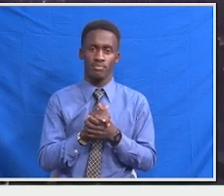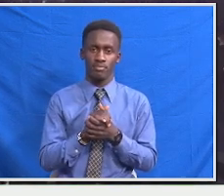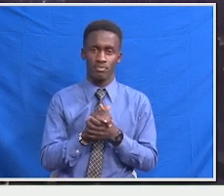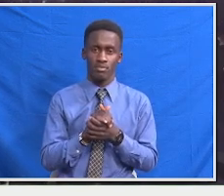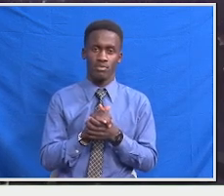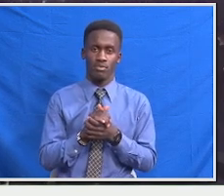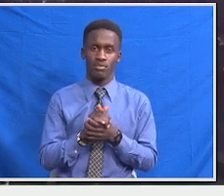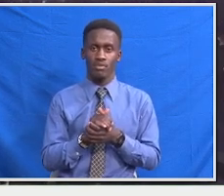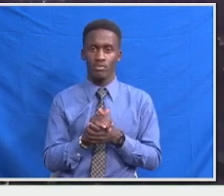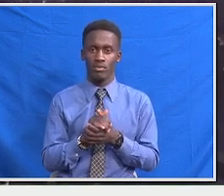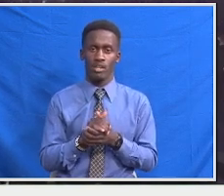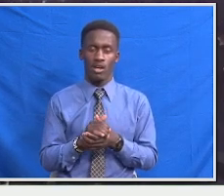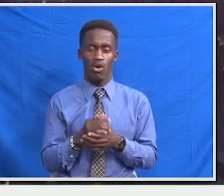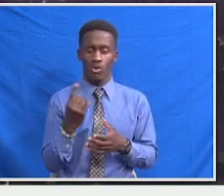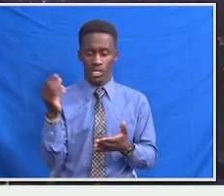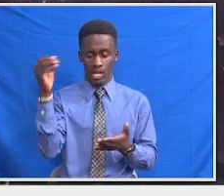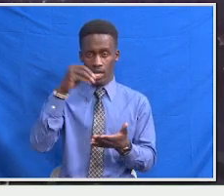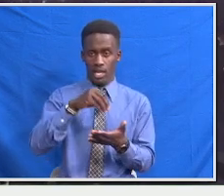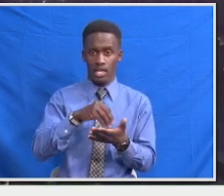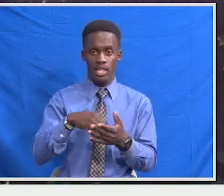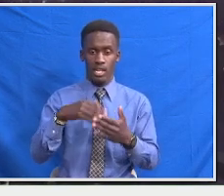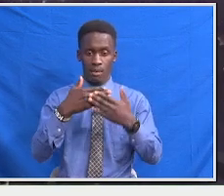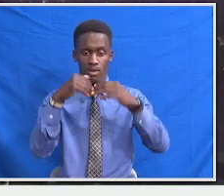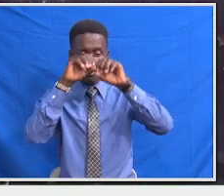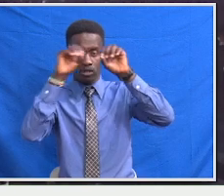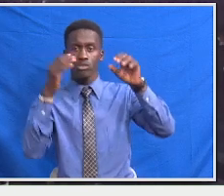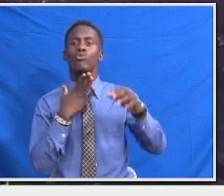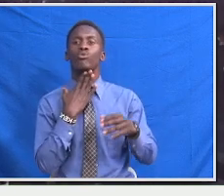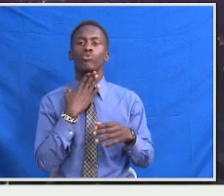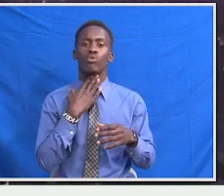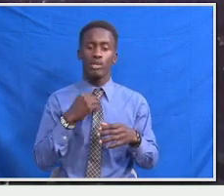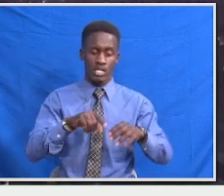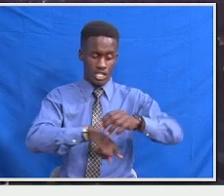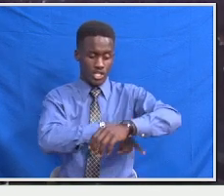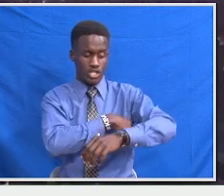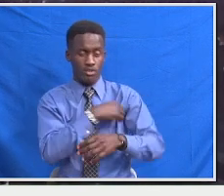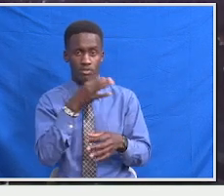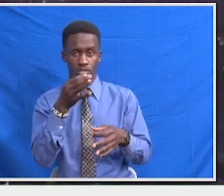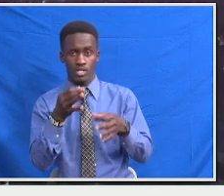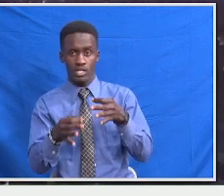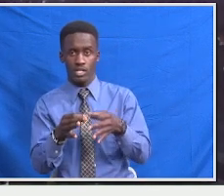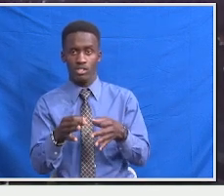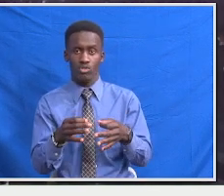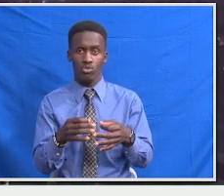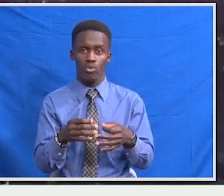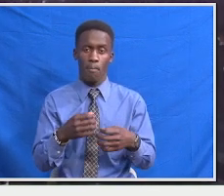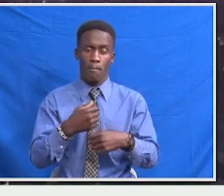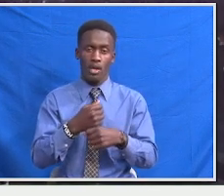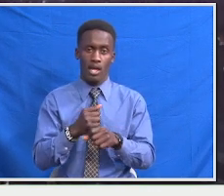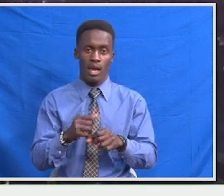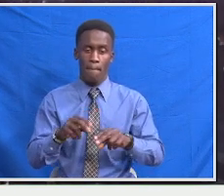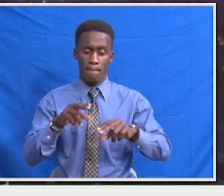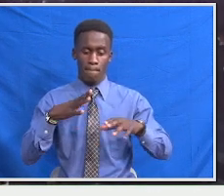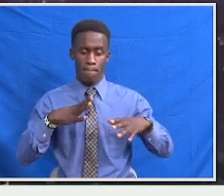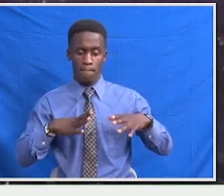folks, the Deputy President wants the Chief Justice Martha Koome to constitute a special bench of judges to determine his